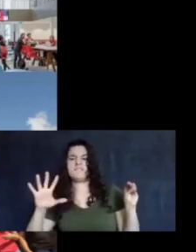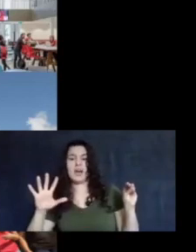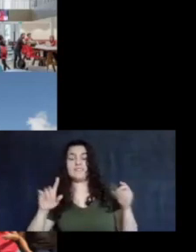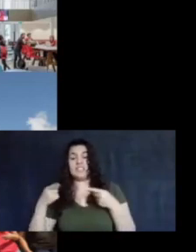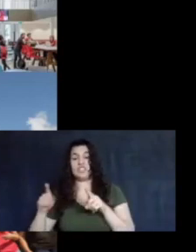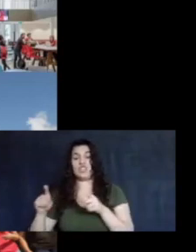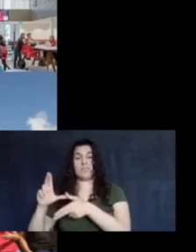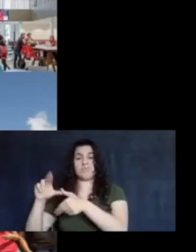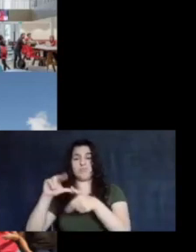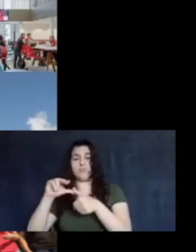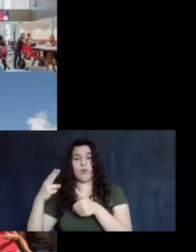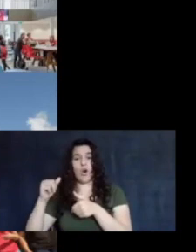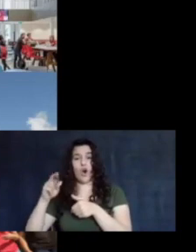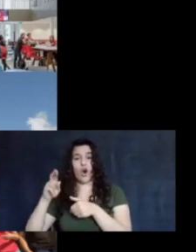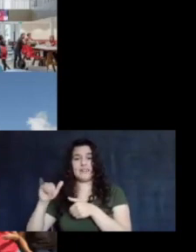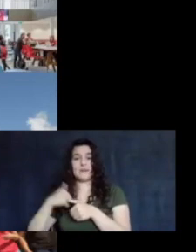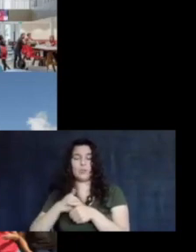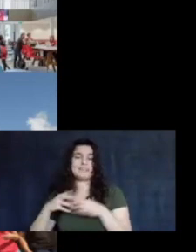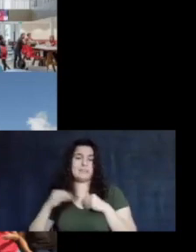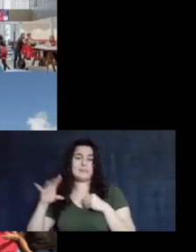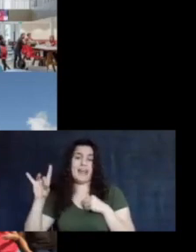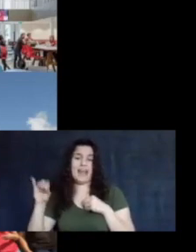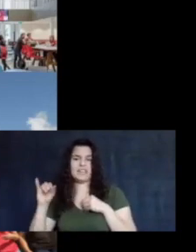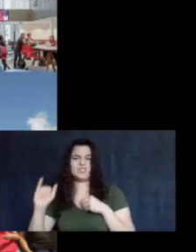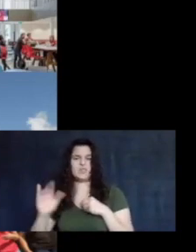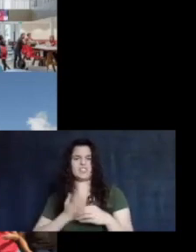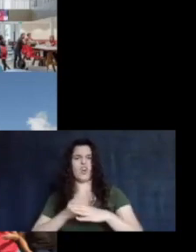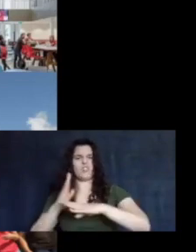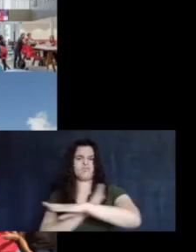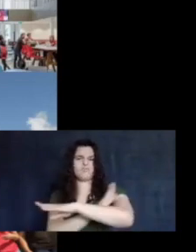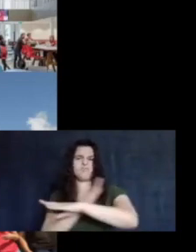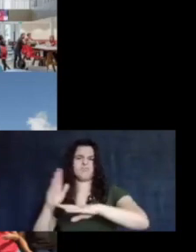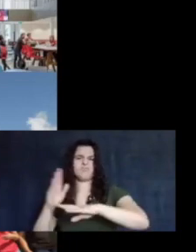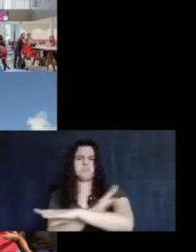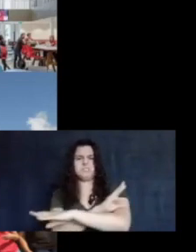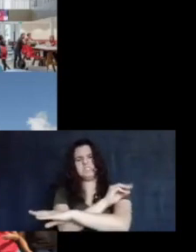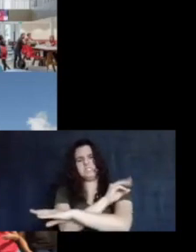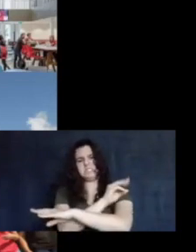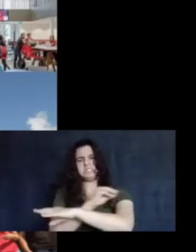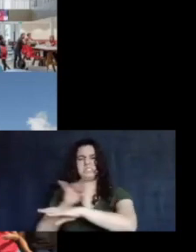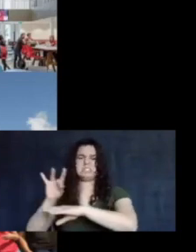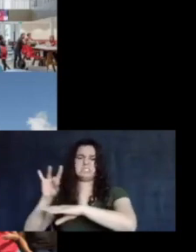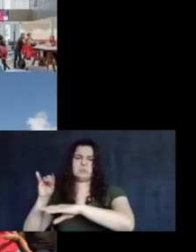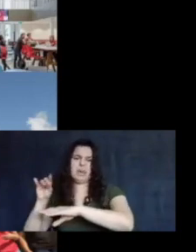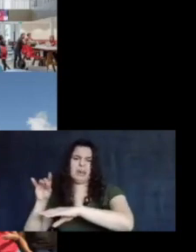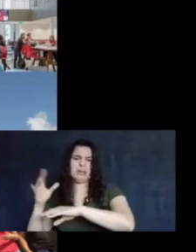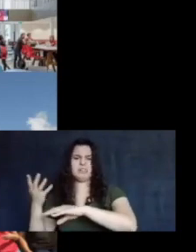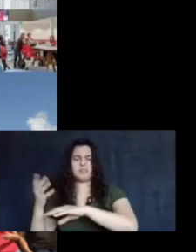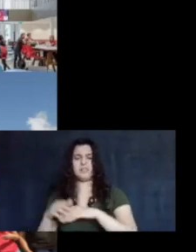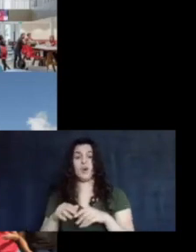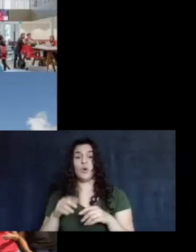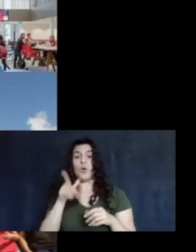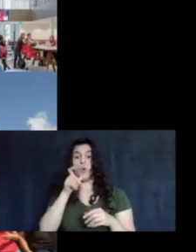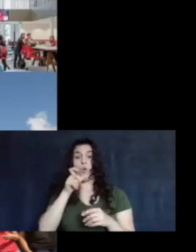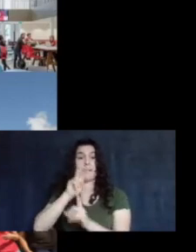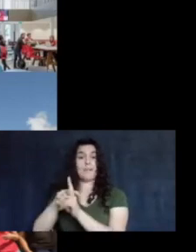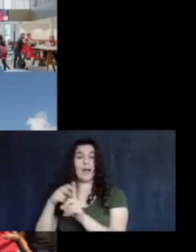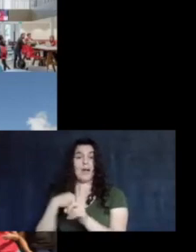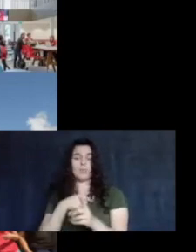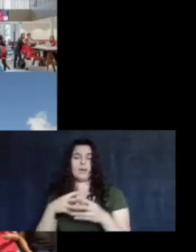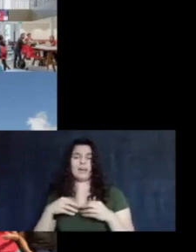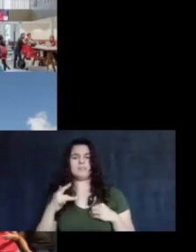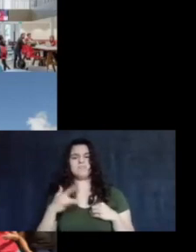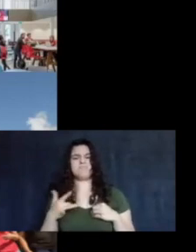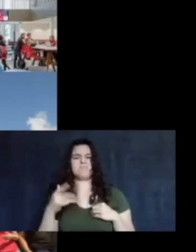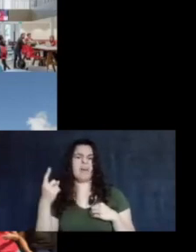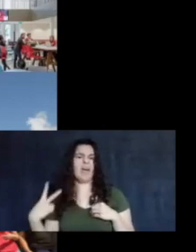really just depends, but that's kind of the range. So maybe a little less than a half that apply are accepted.